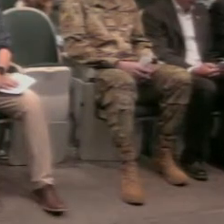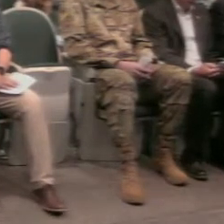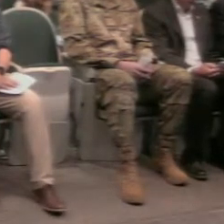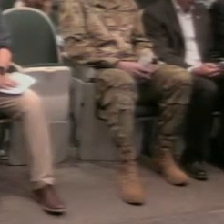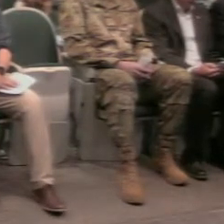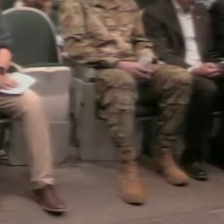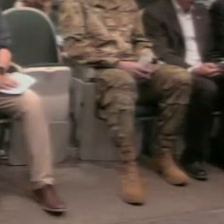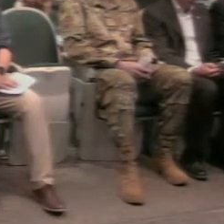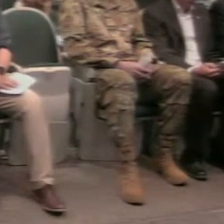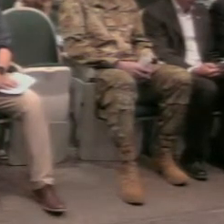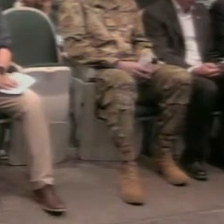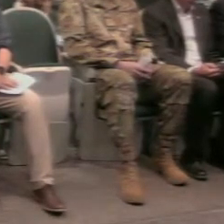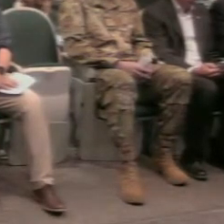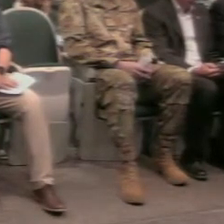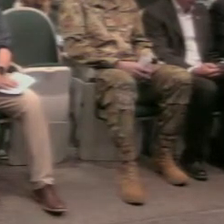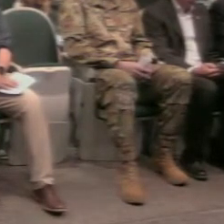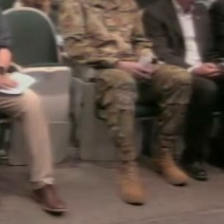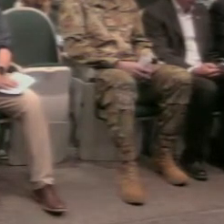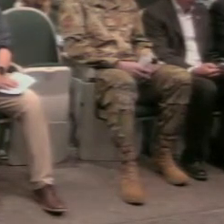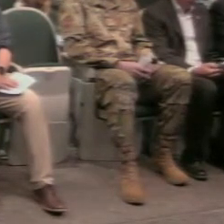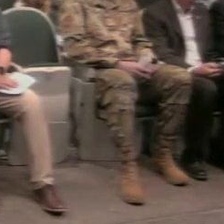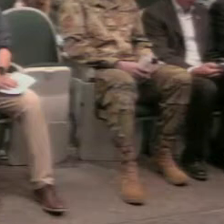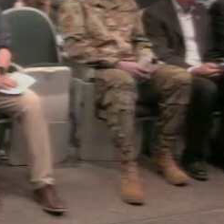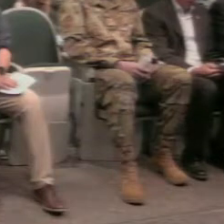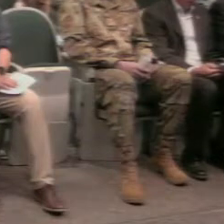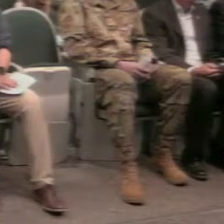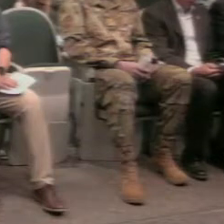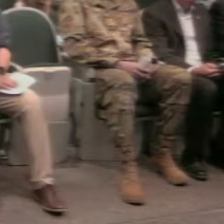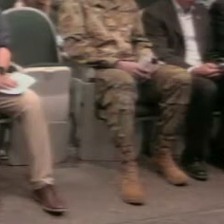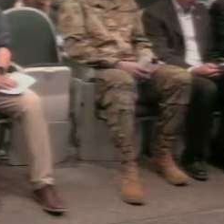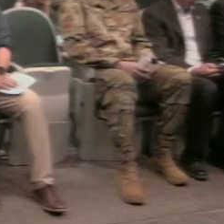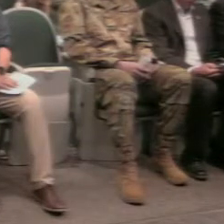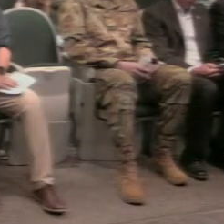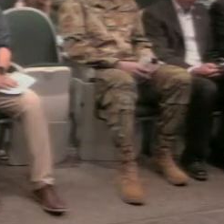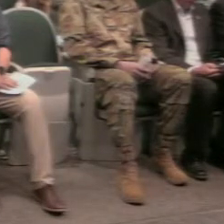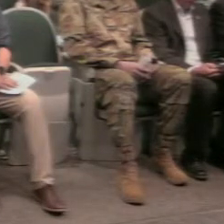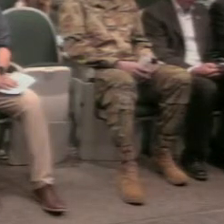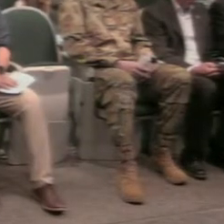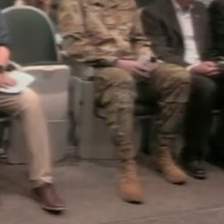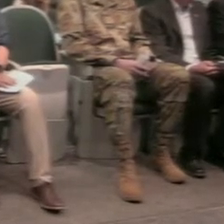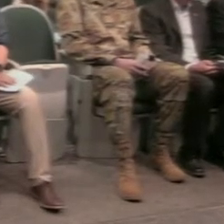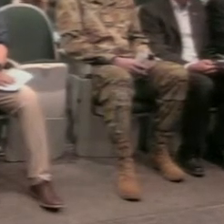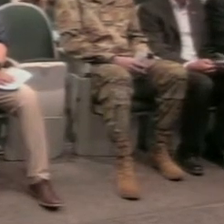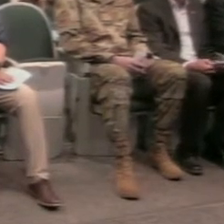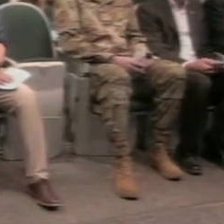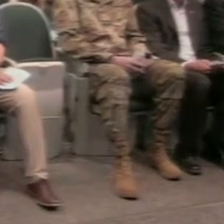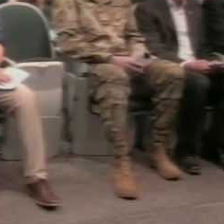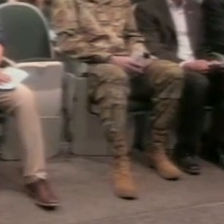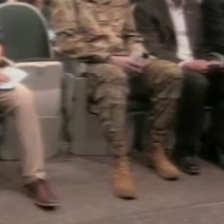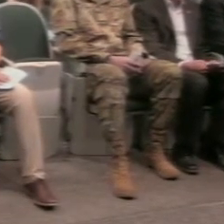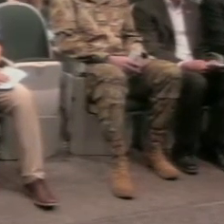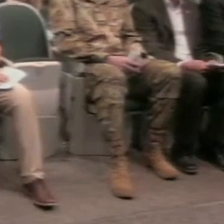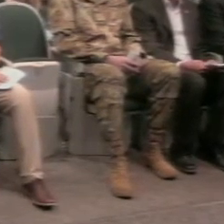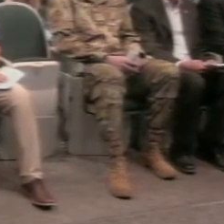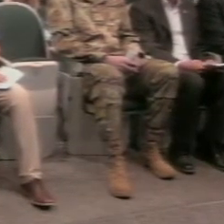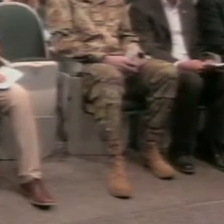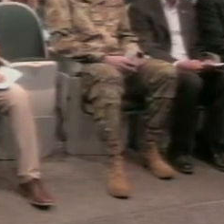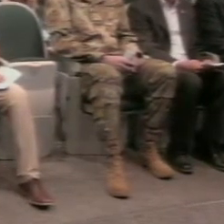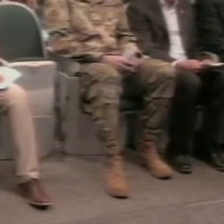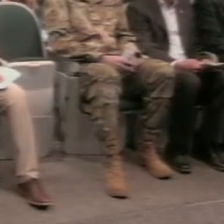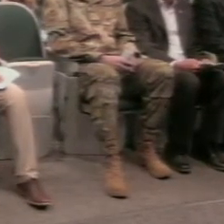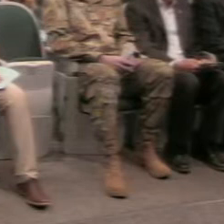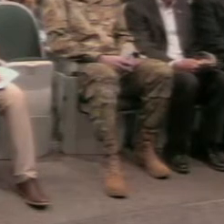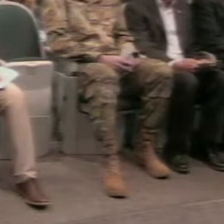Directorate, retired Colonel Chris Baird, former F-16 System Program Director, and to our other distinguished